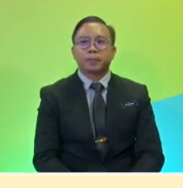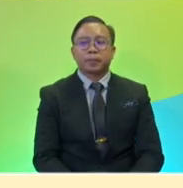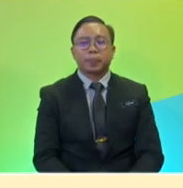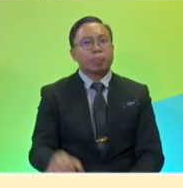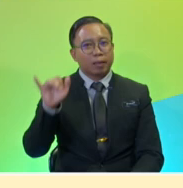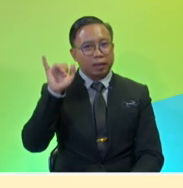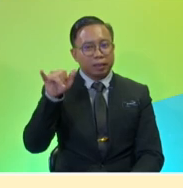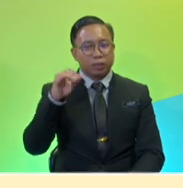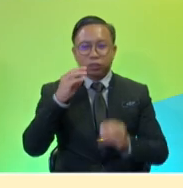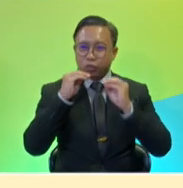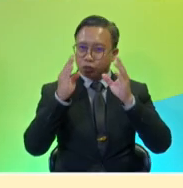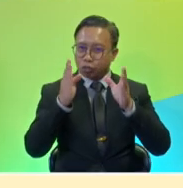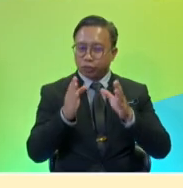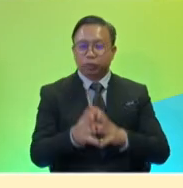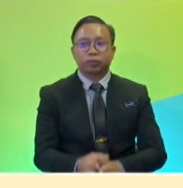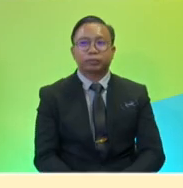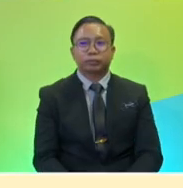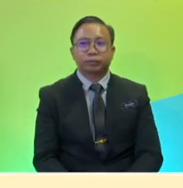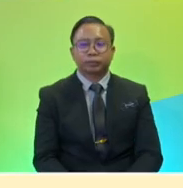Yes, teacher. Yes.